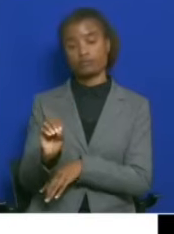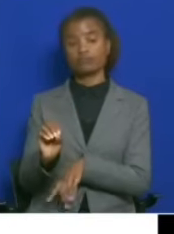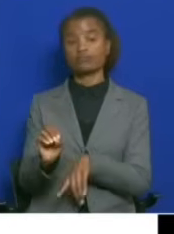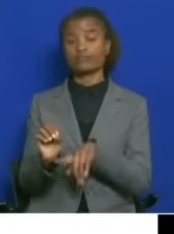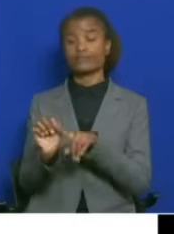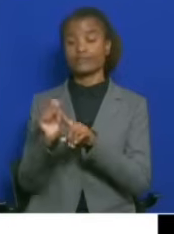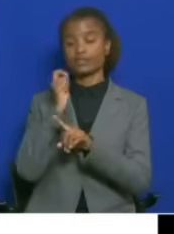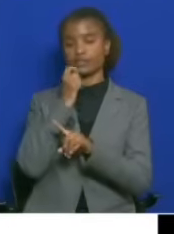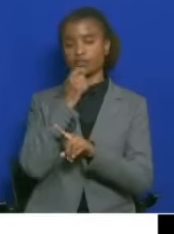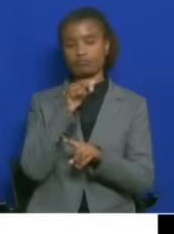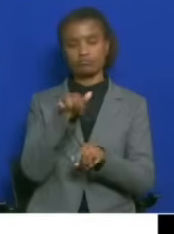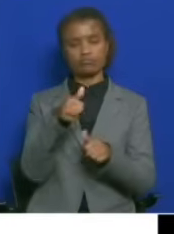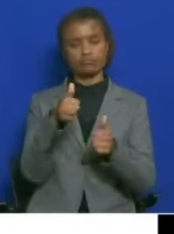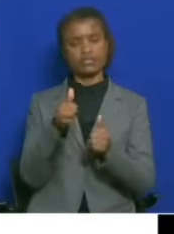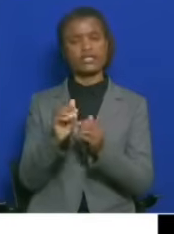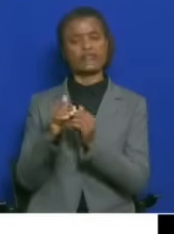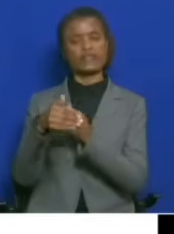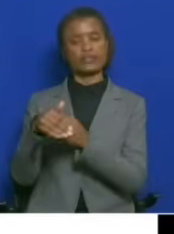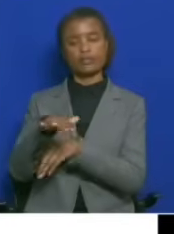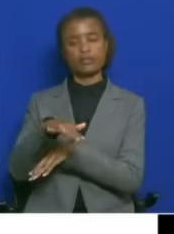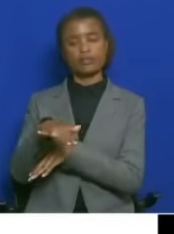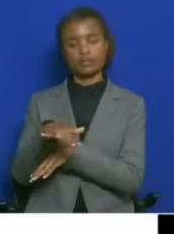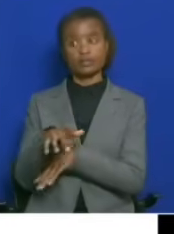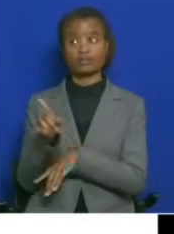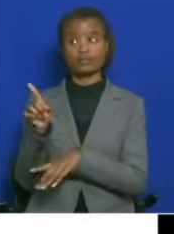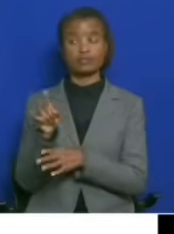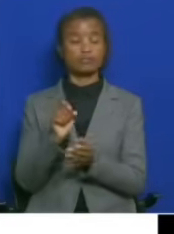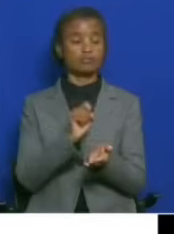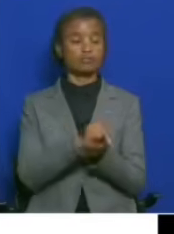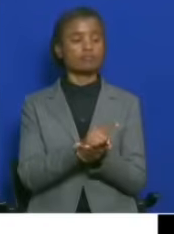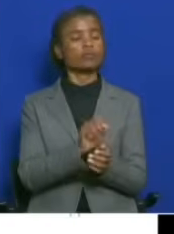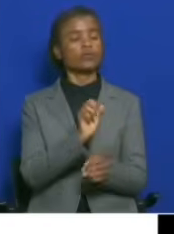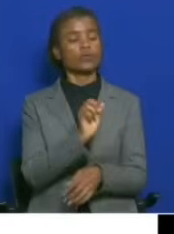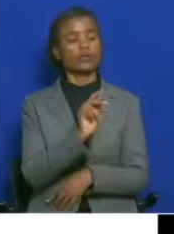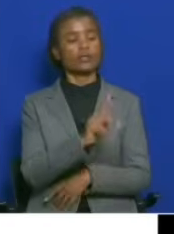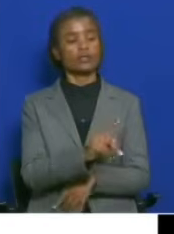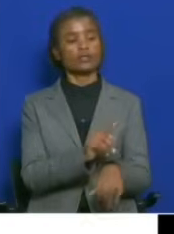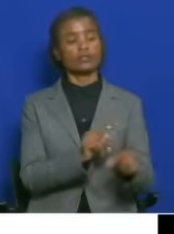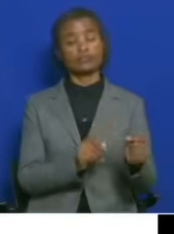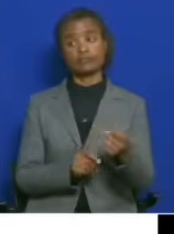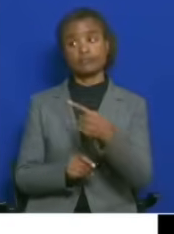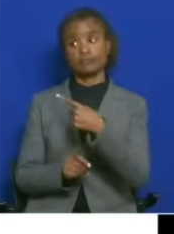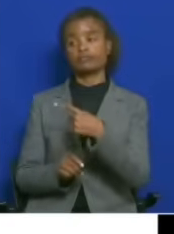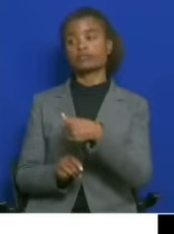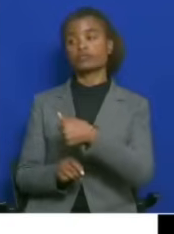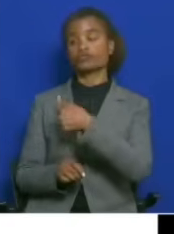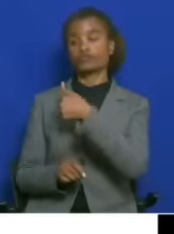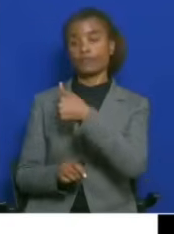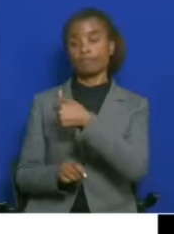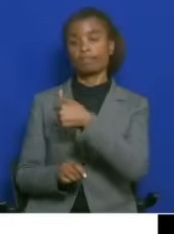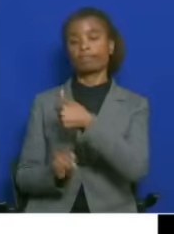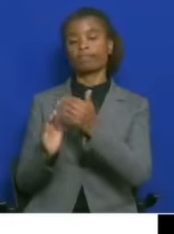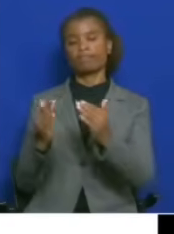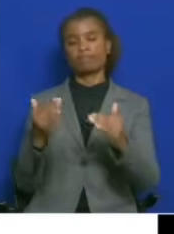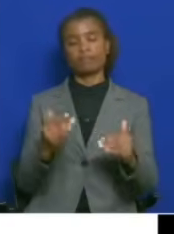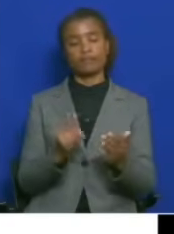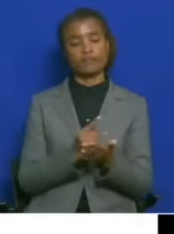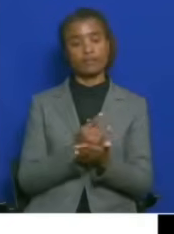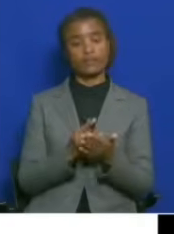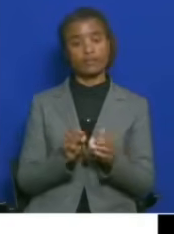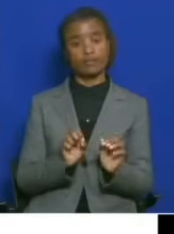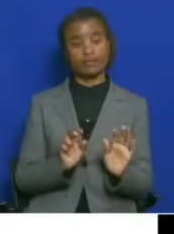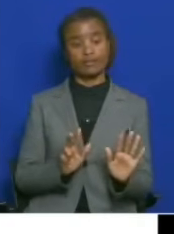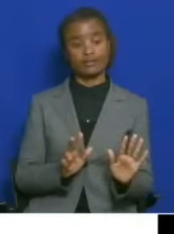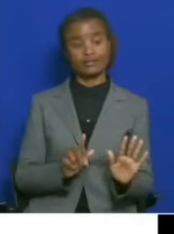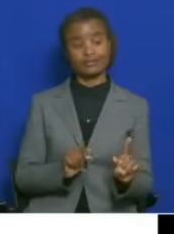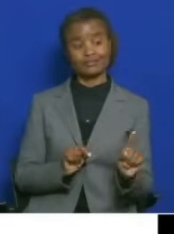General Khan says, okay. And then the next message, chat number 8, is where Mr. Valley says why he wants